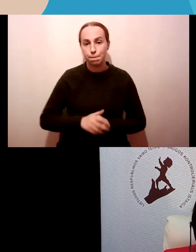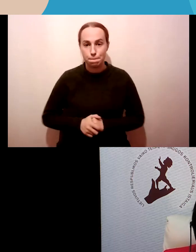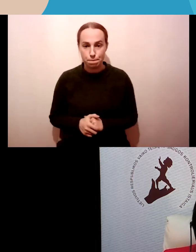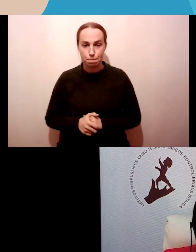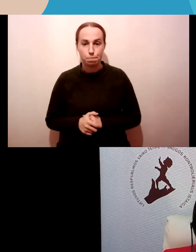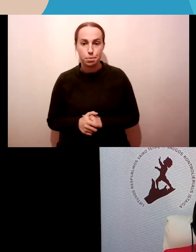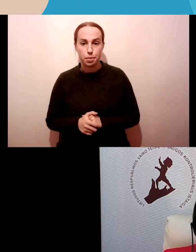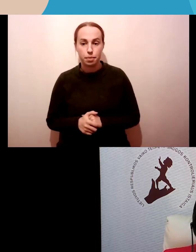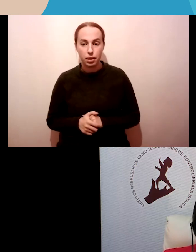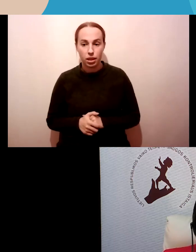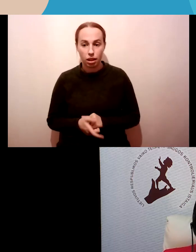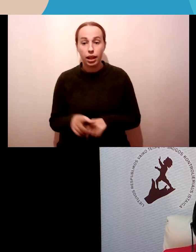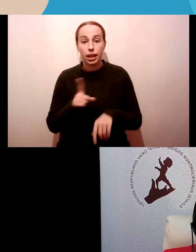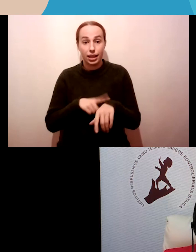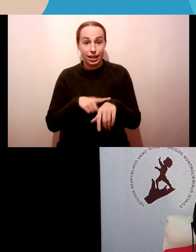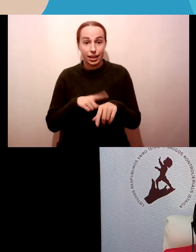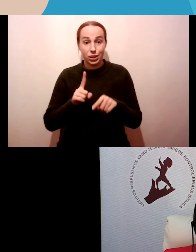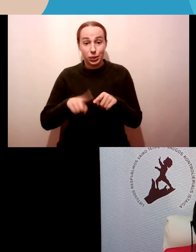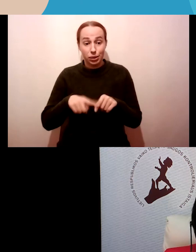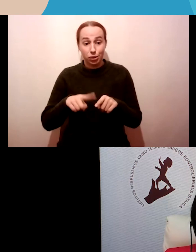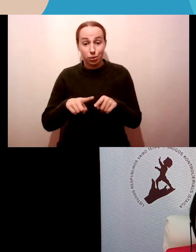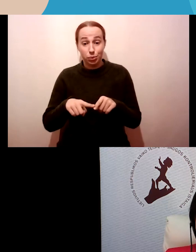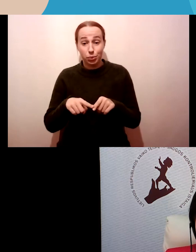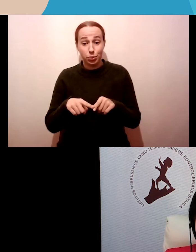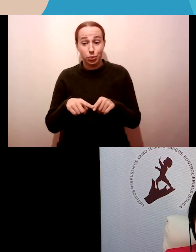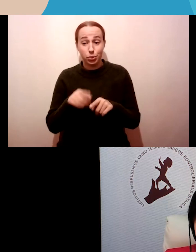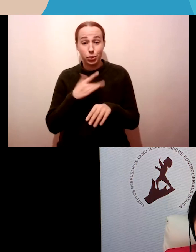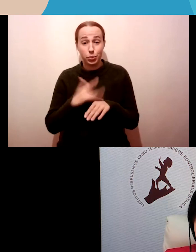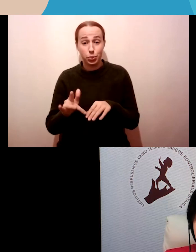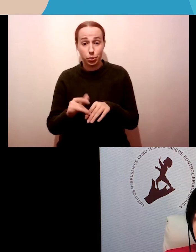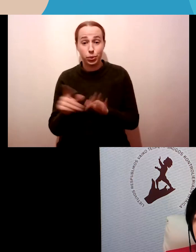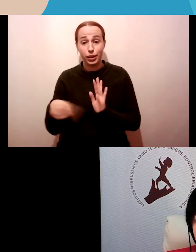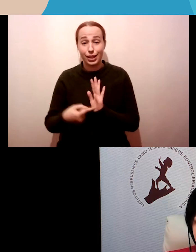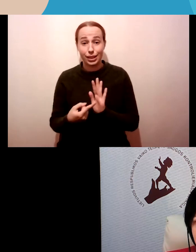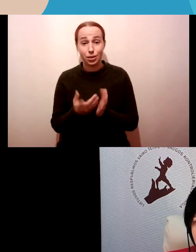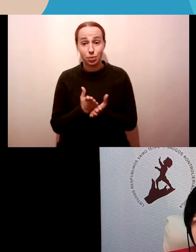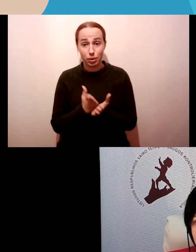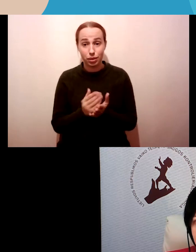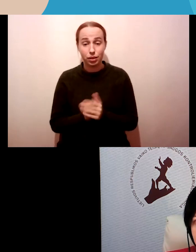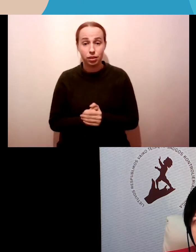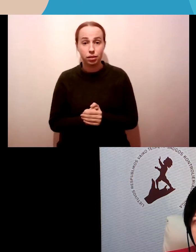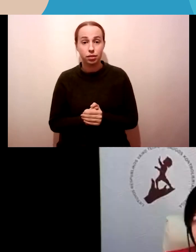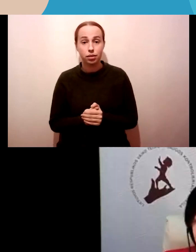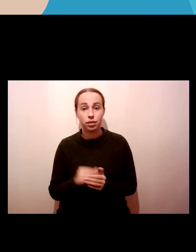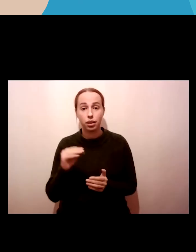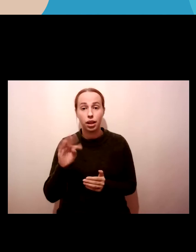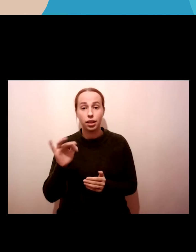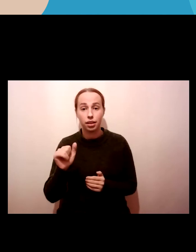have to do our best and be braver. Since our time is almost